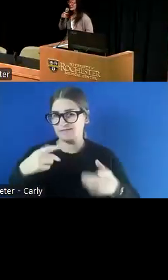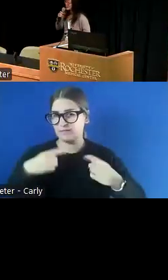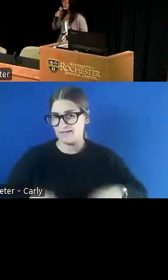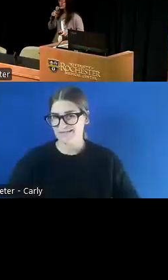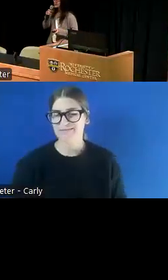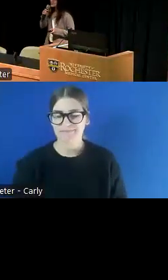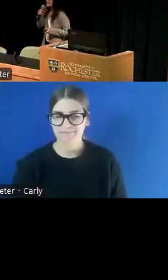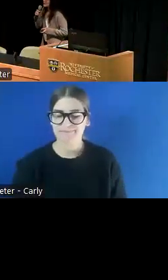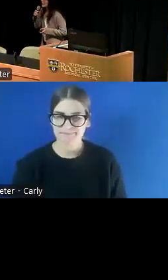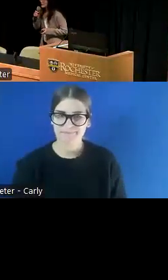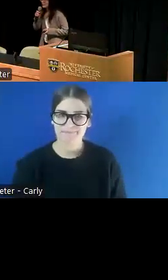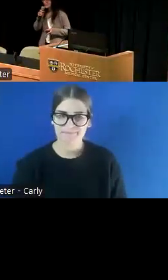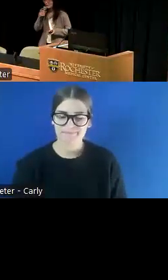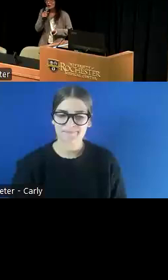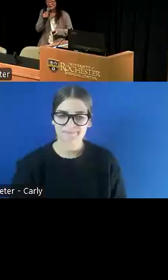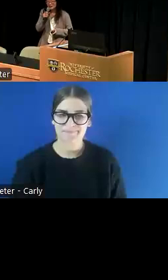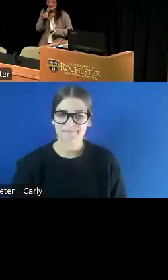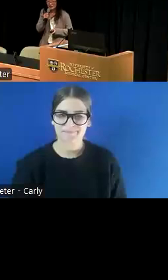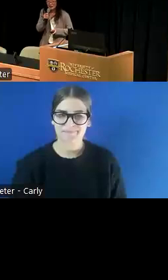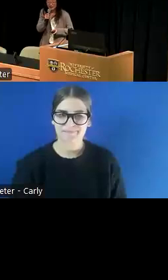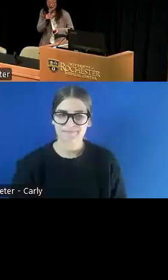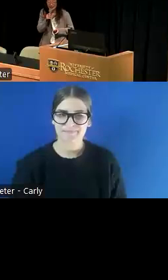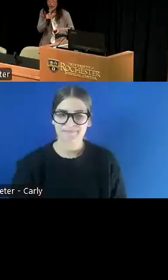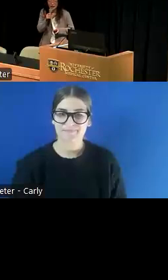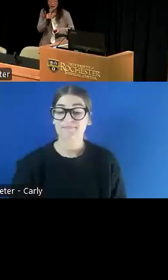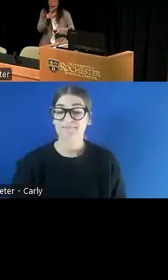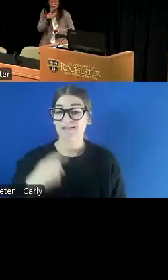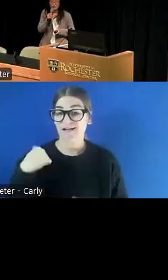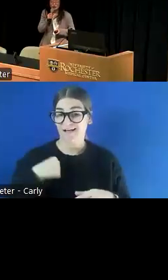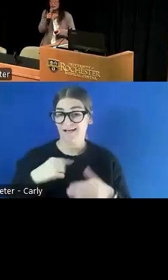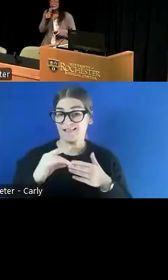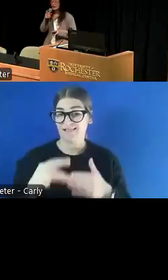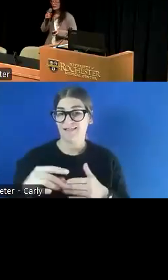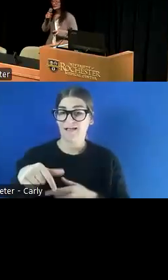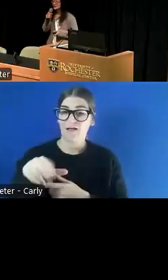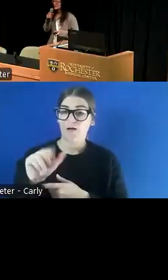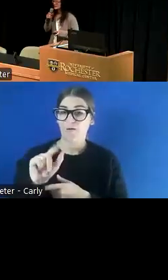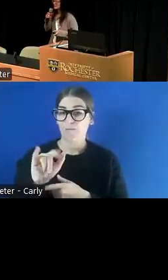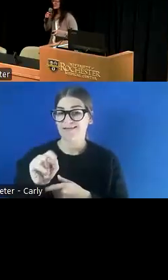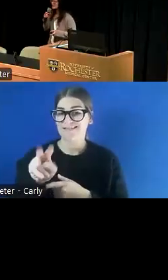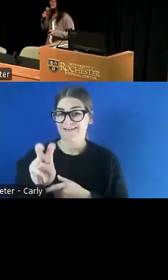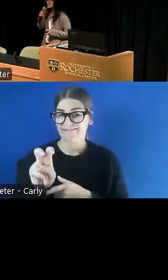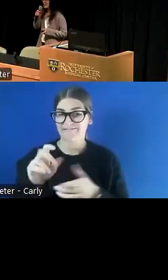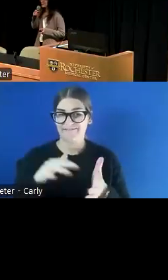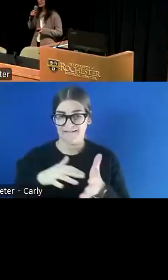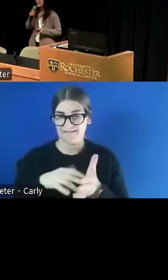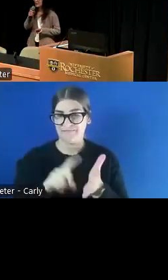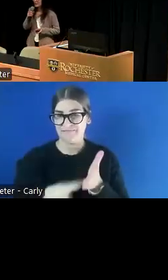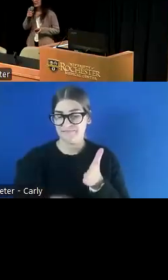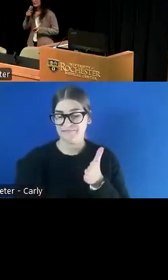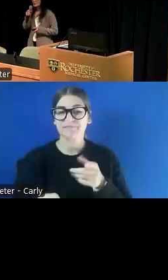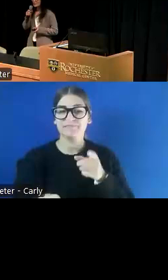So now I'm going to talk about the qualitative study that I led to understand the military